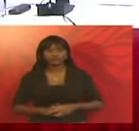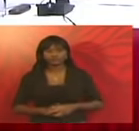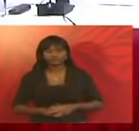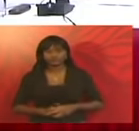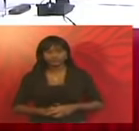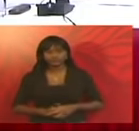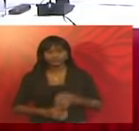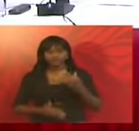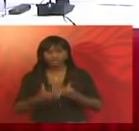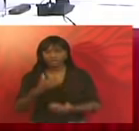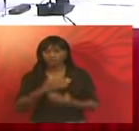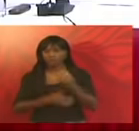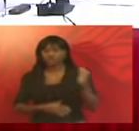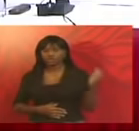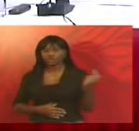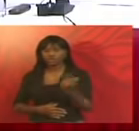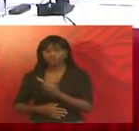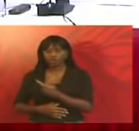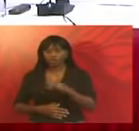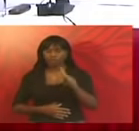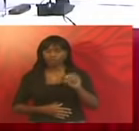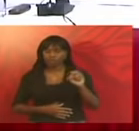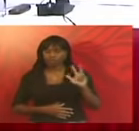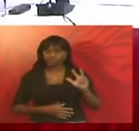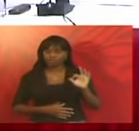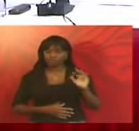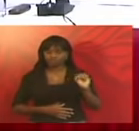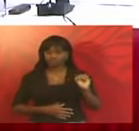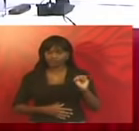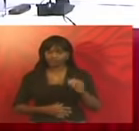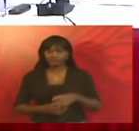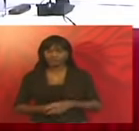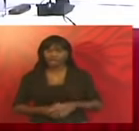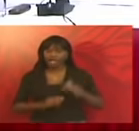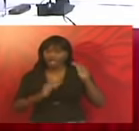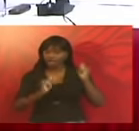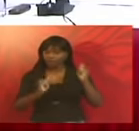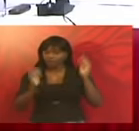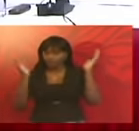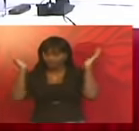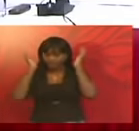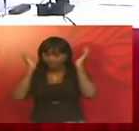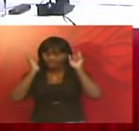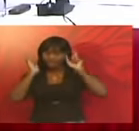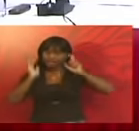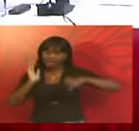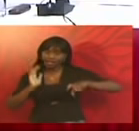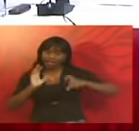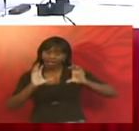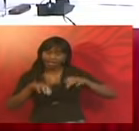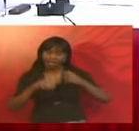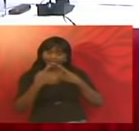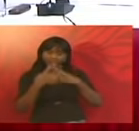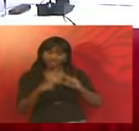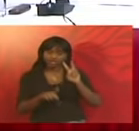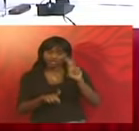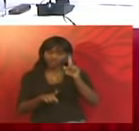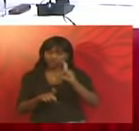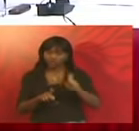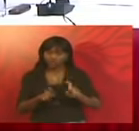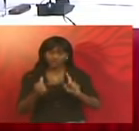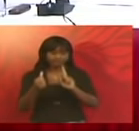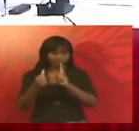Good morning, everyone. Sarah Chandu from 103 FM. I'm hoping Dr. Hines will be able to answer these two questions. First